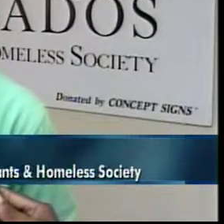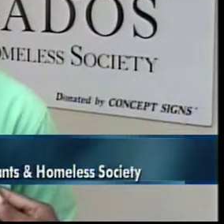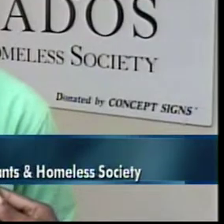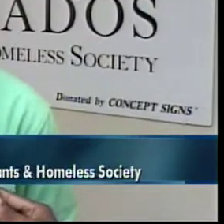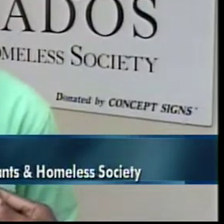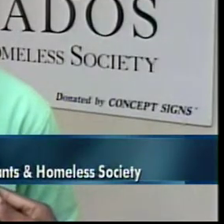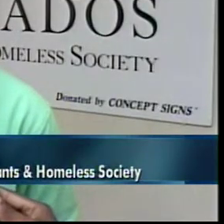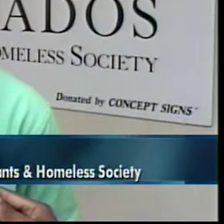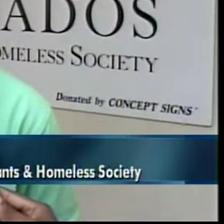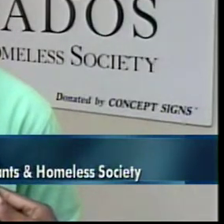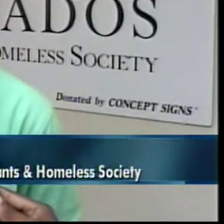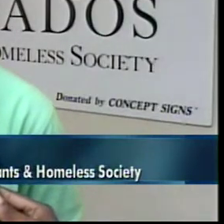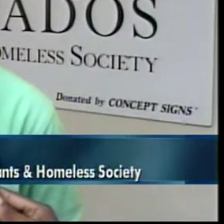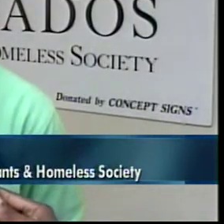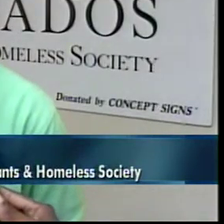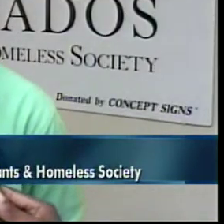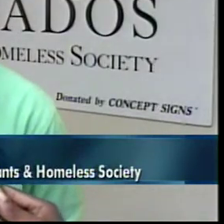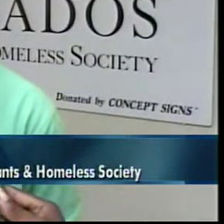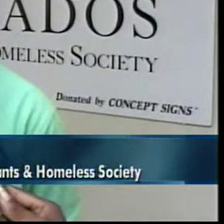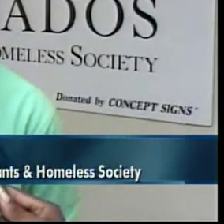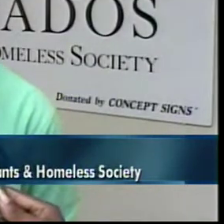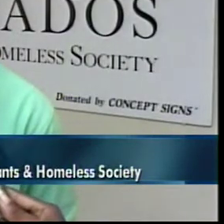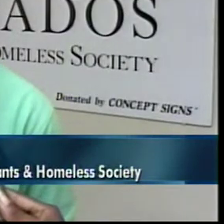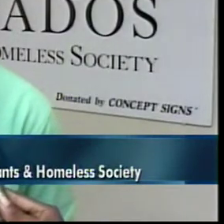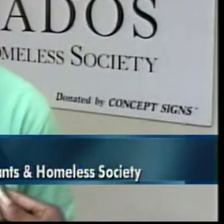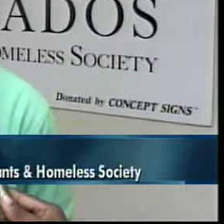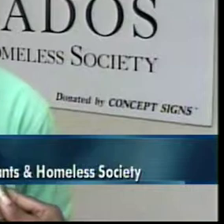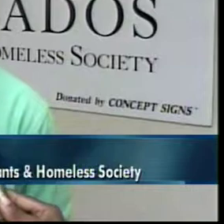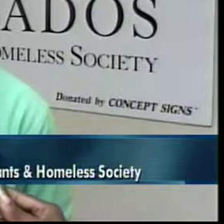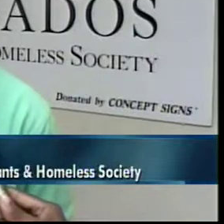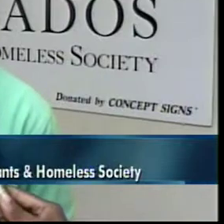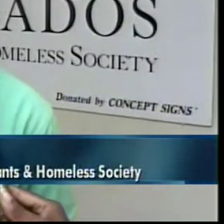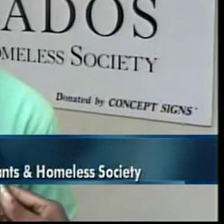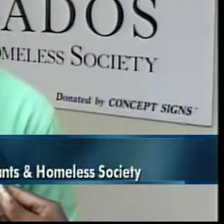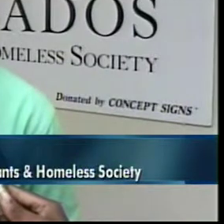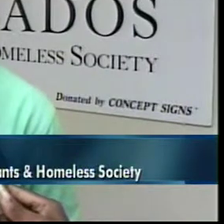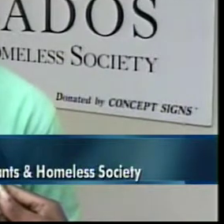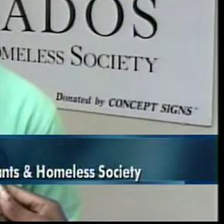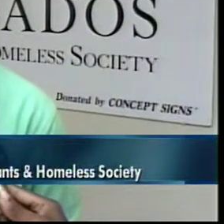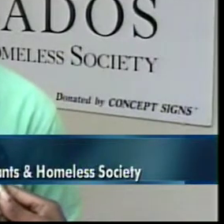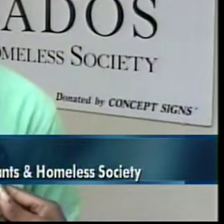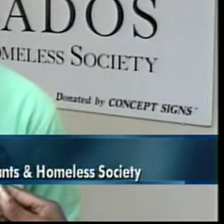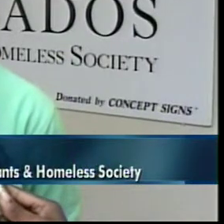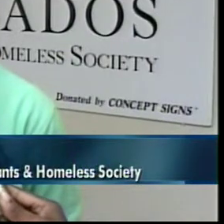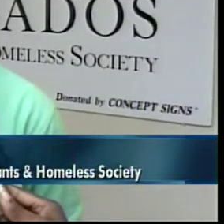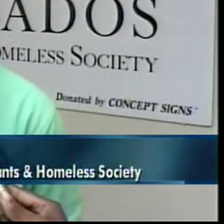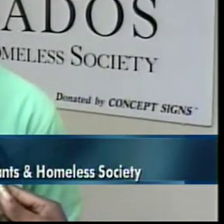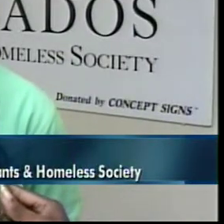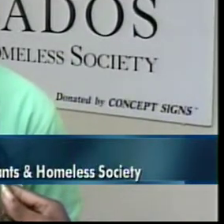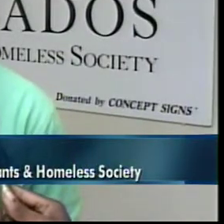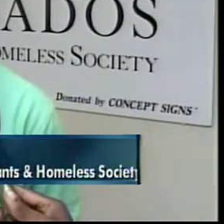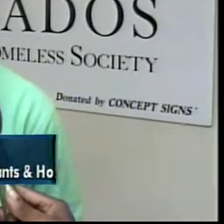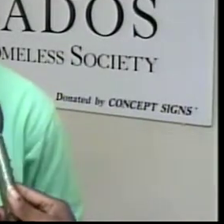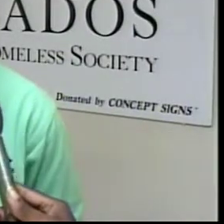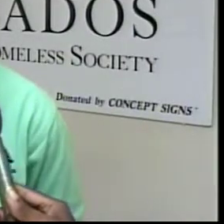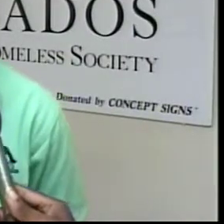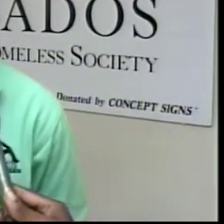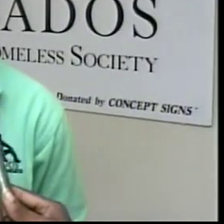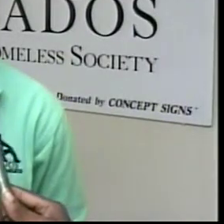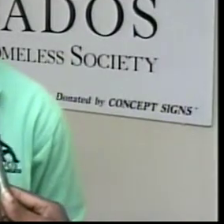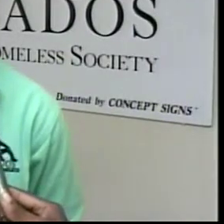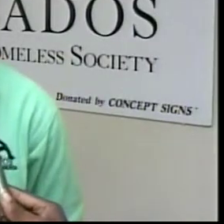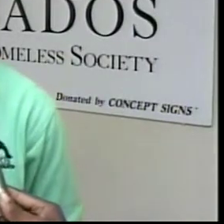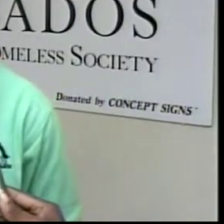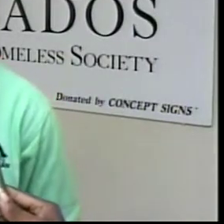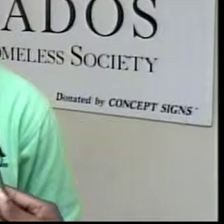own shelter here, a 24-hour shelter right here at the office, for them to come and rest themselves and sleep at any time. So